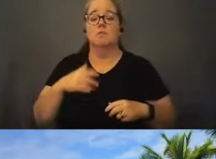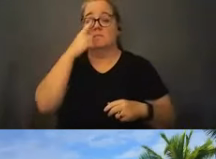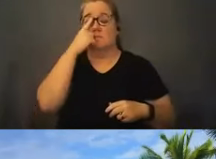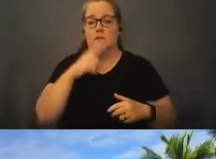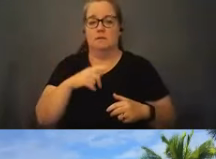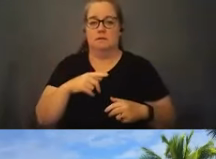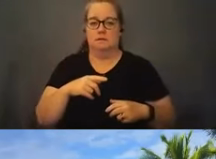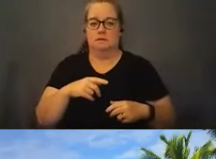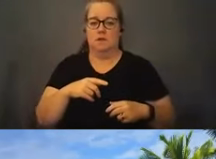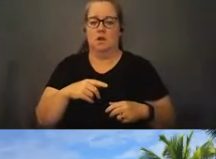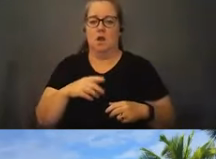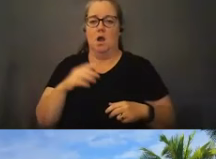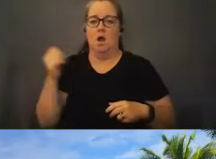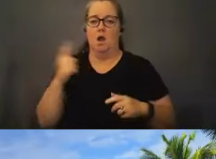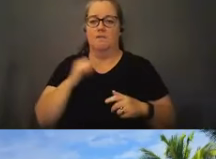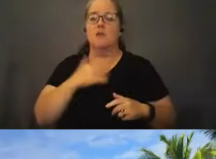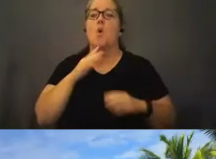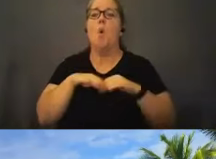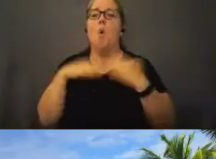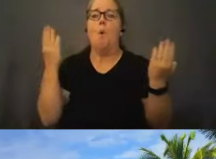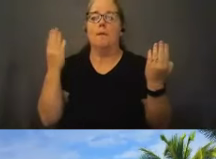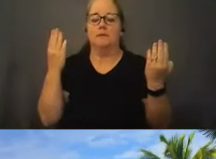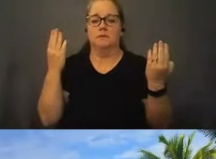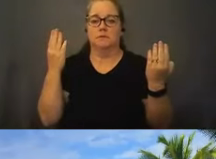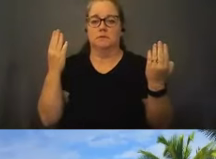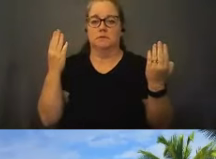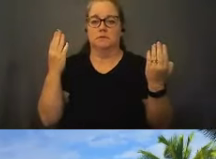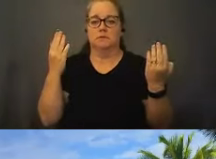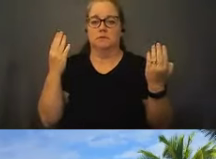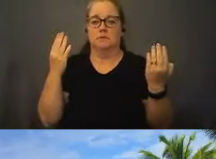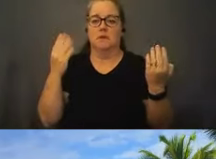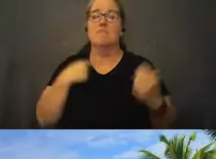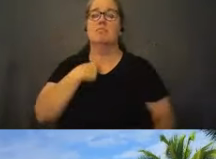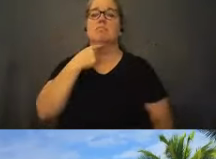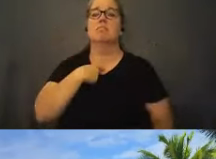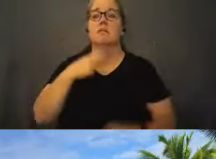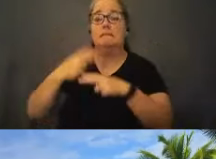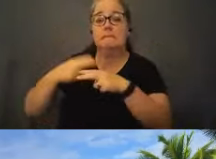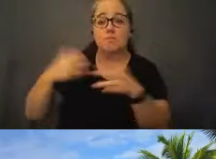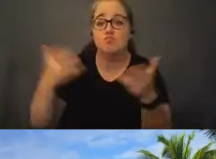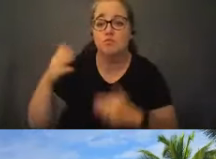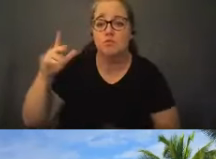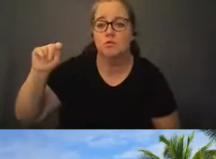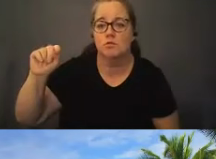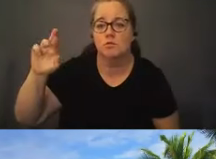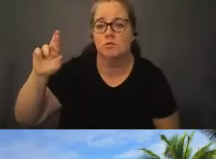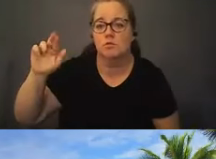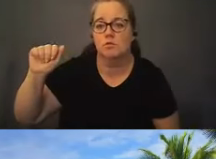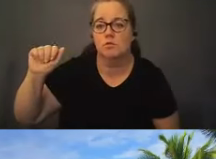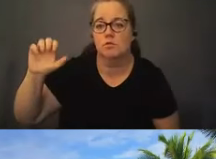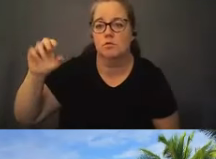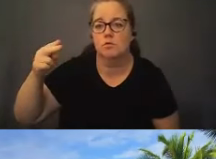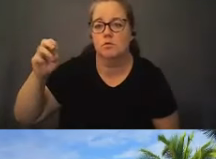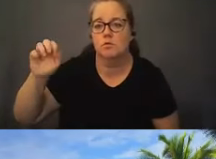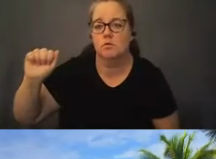just get all of this open. This is our trachea where we're breathing. And so this has to